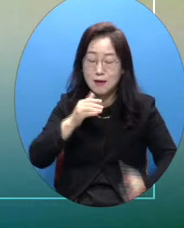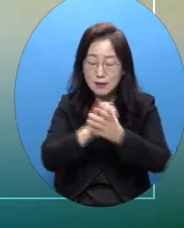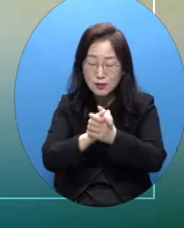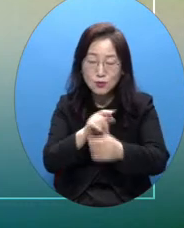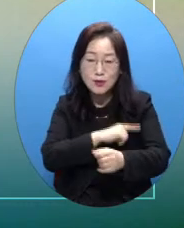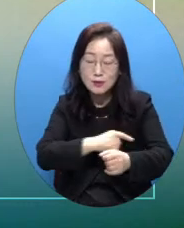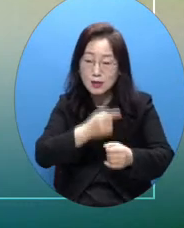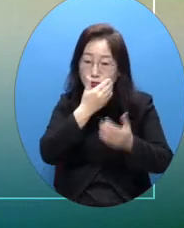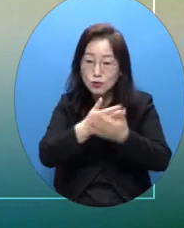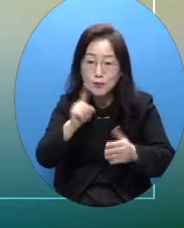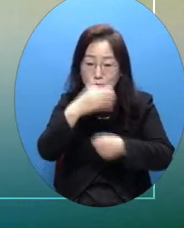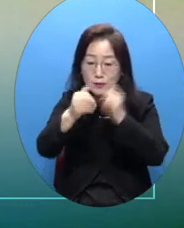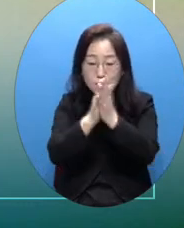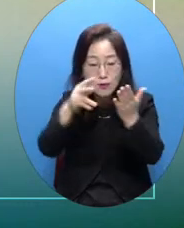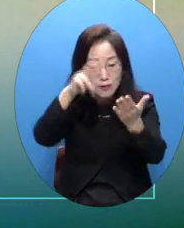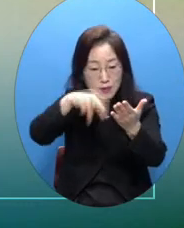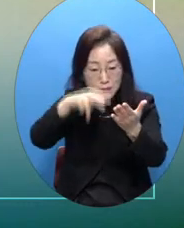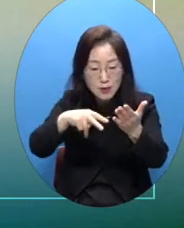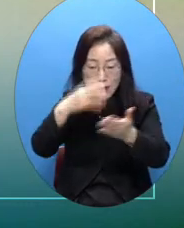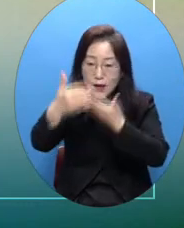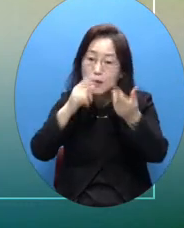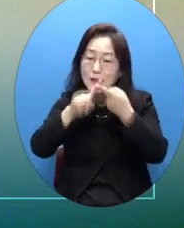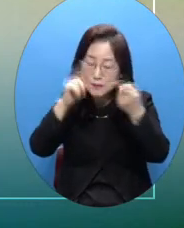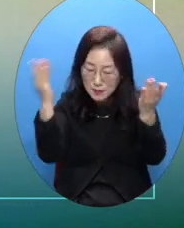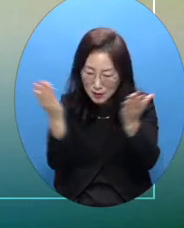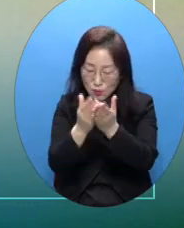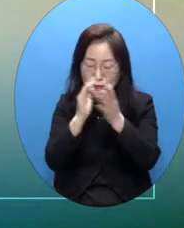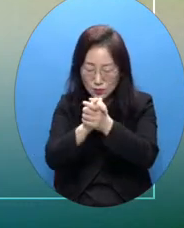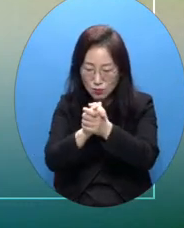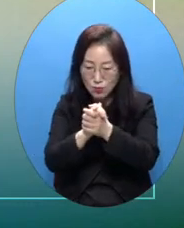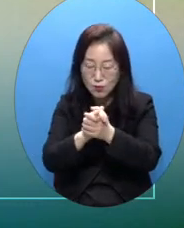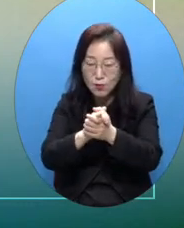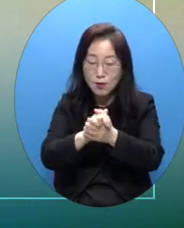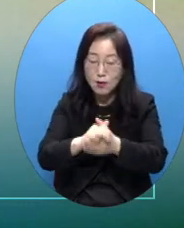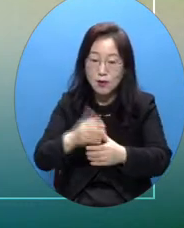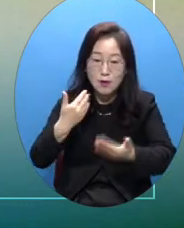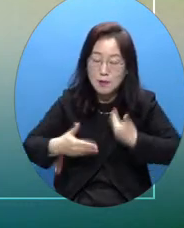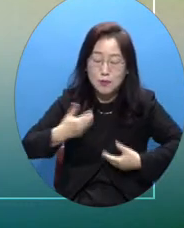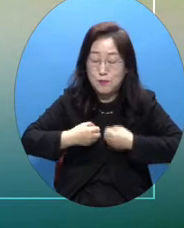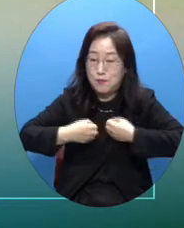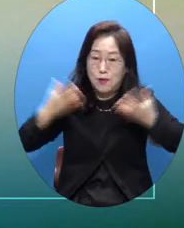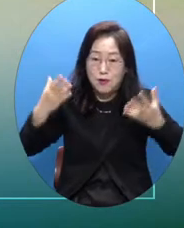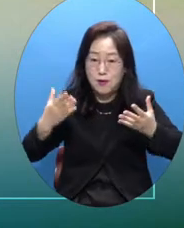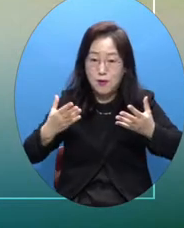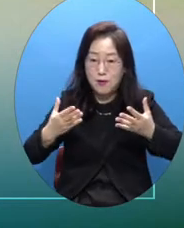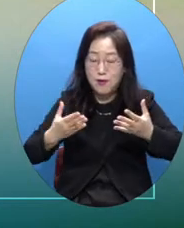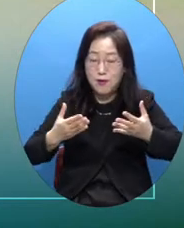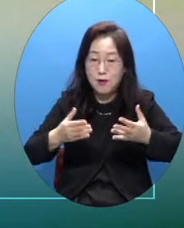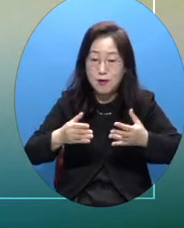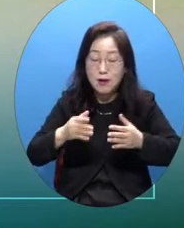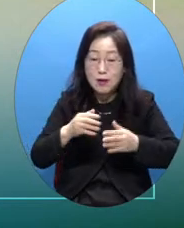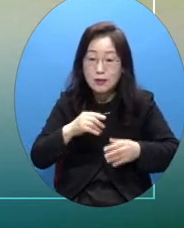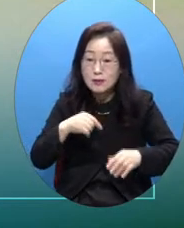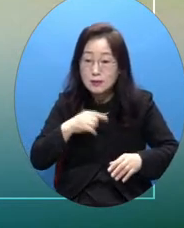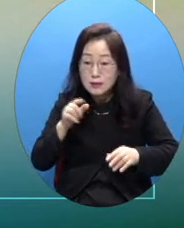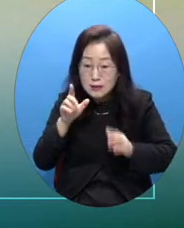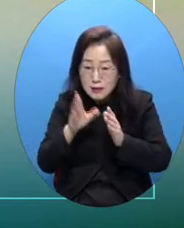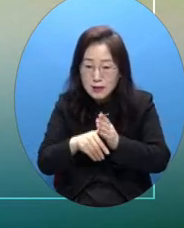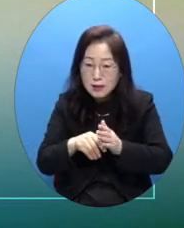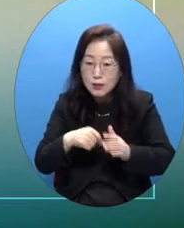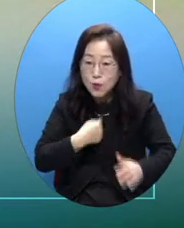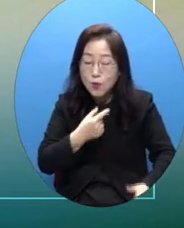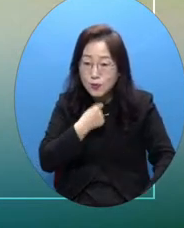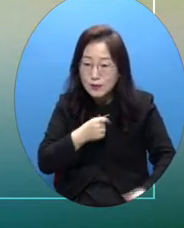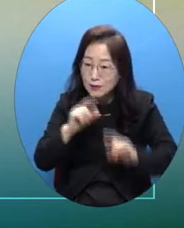was just confused so I just read the Bible and studied the Bible and I didn't neglect to pray I had to ask God for